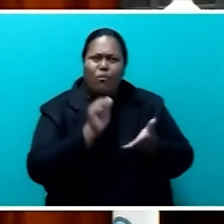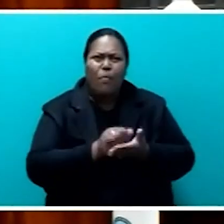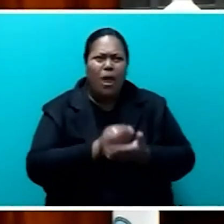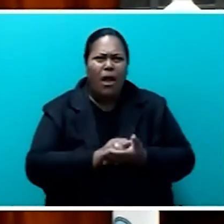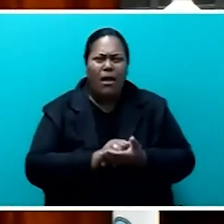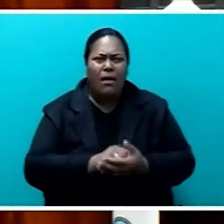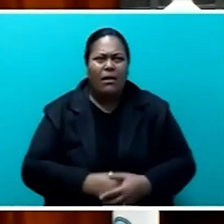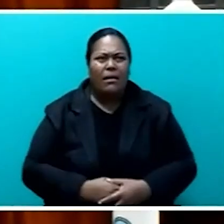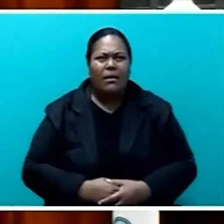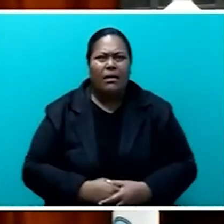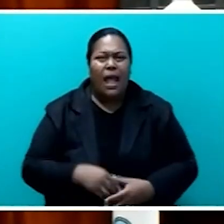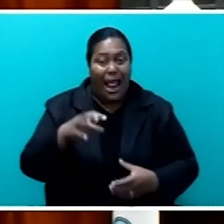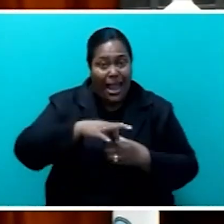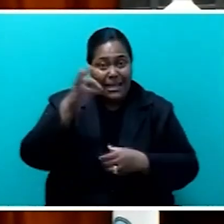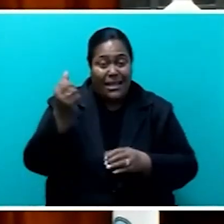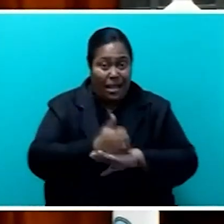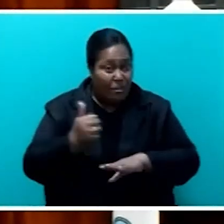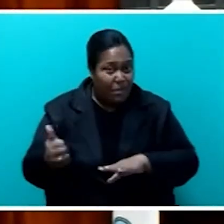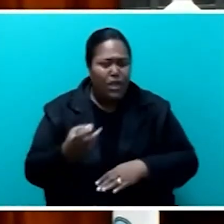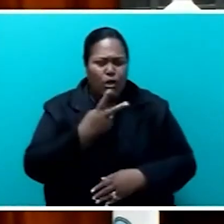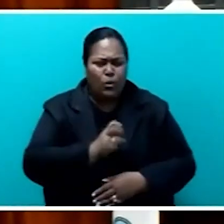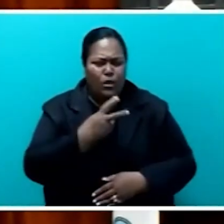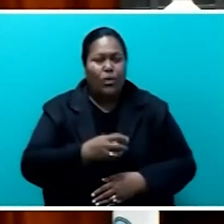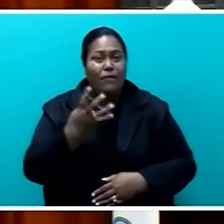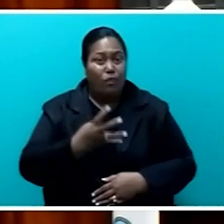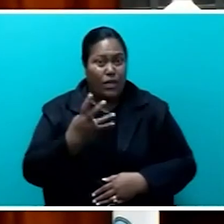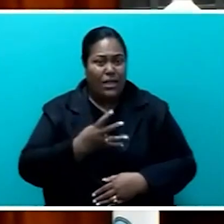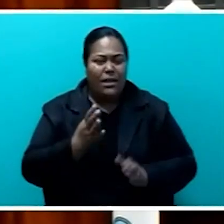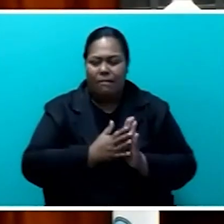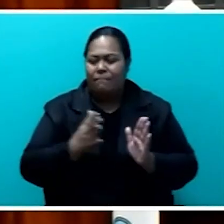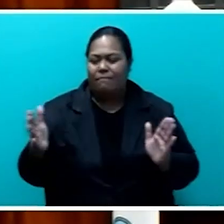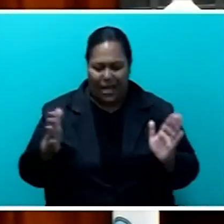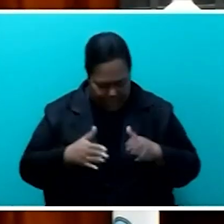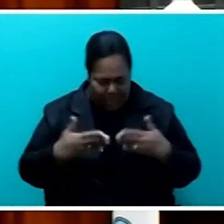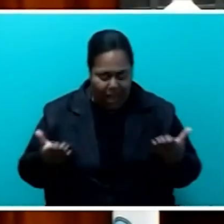a democratically elected government in 2014 up until now.